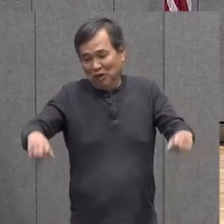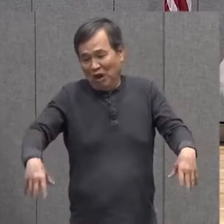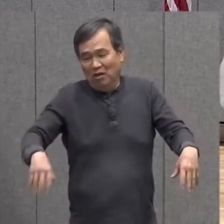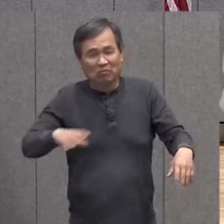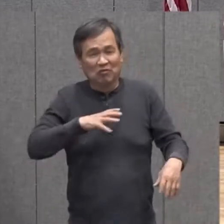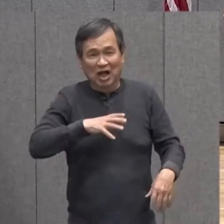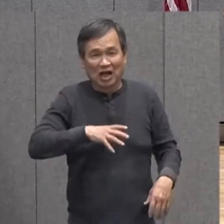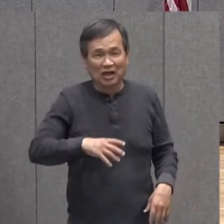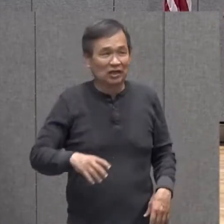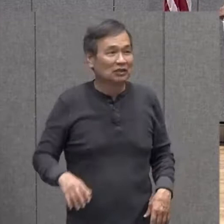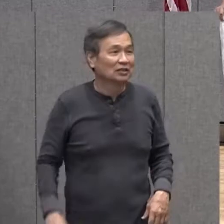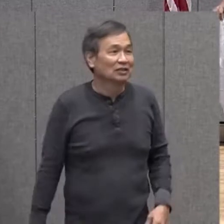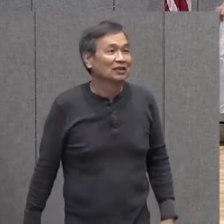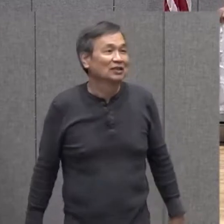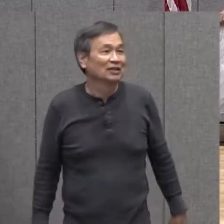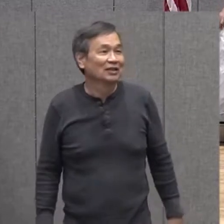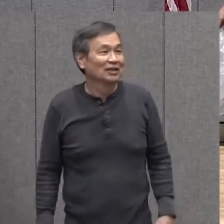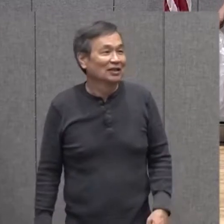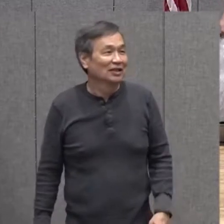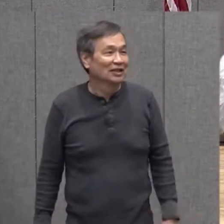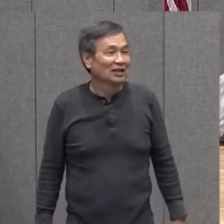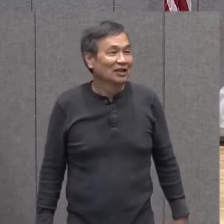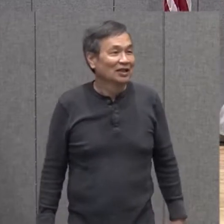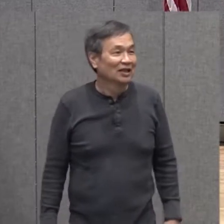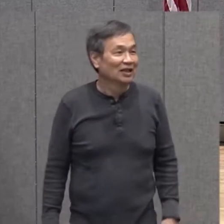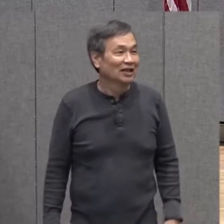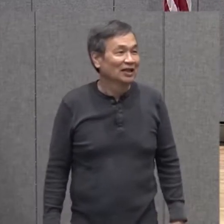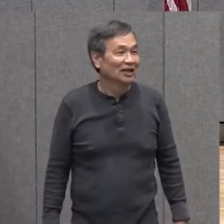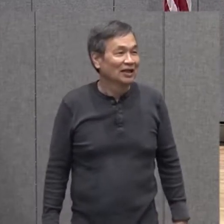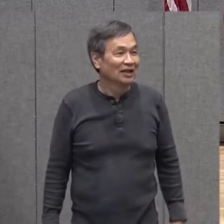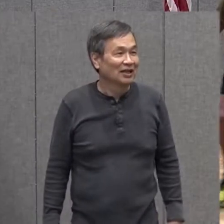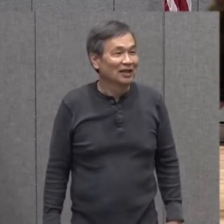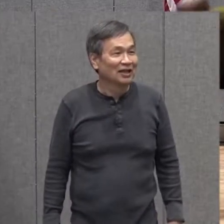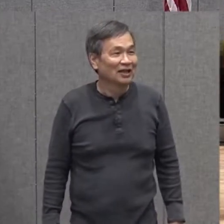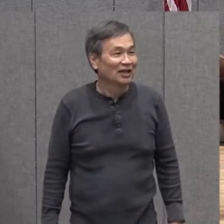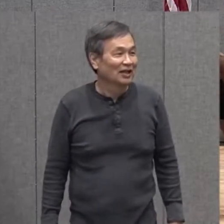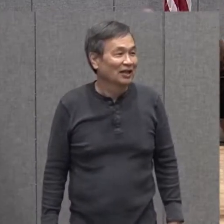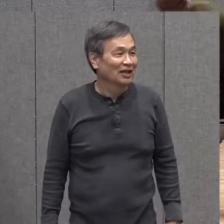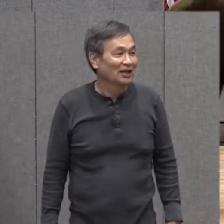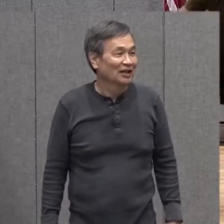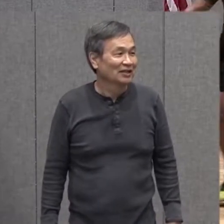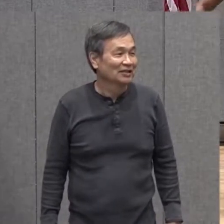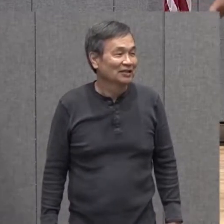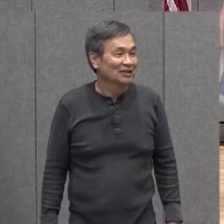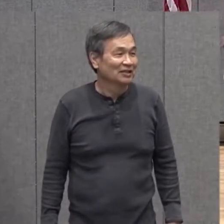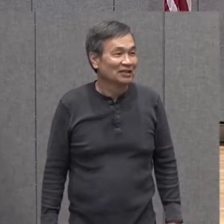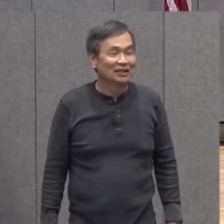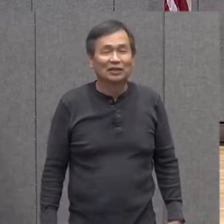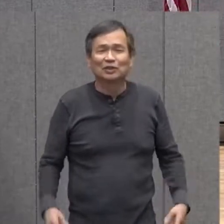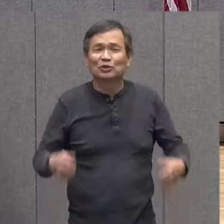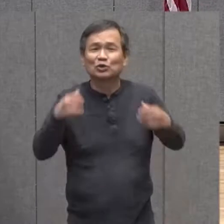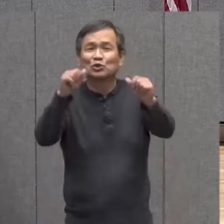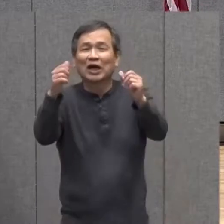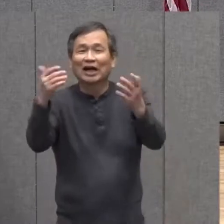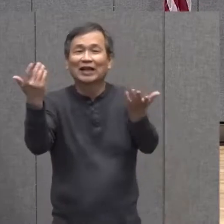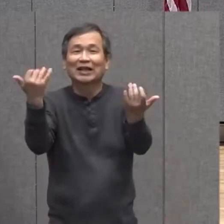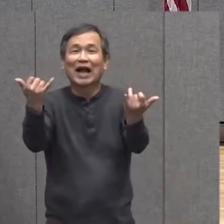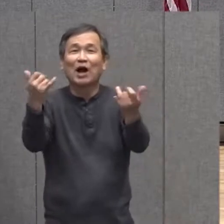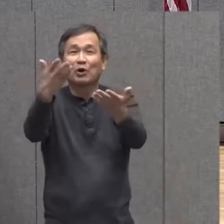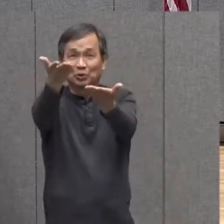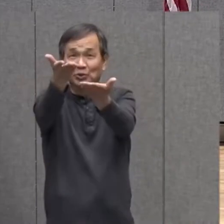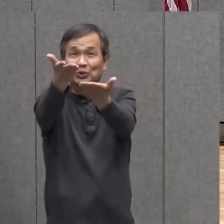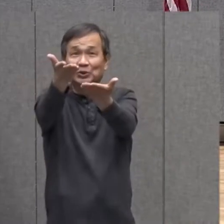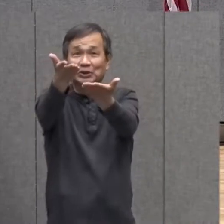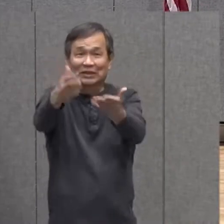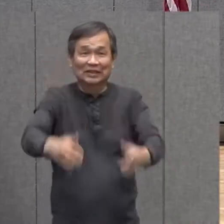perfect. Si That's se okay. cae, no importa. There you go. Okay, we'll try that a Cruzamos, bit. cruzamos,